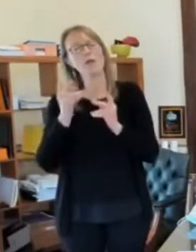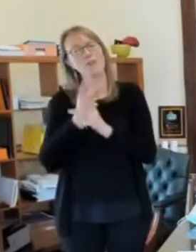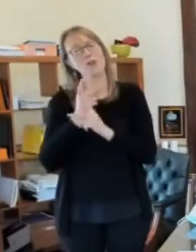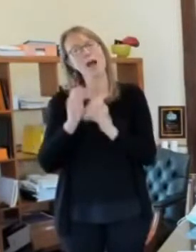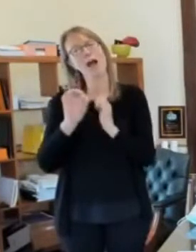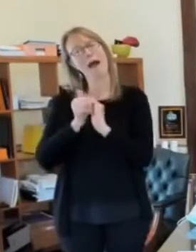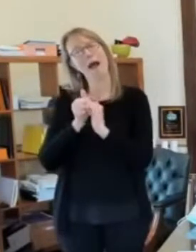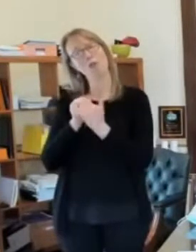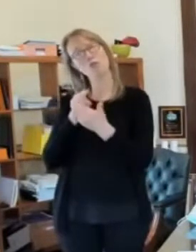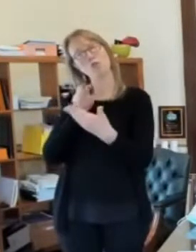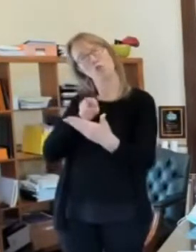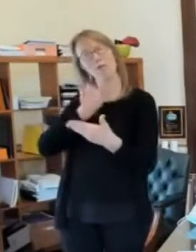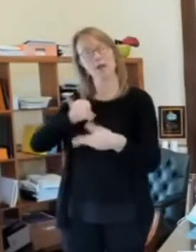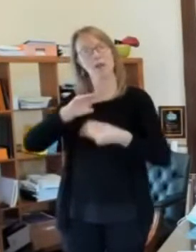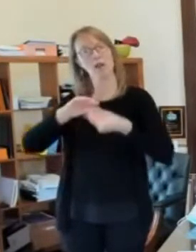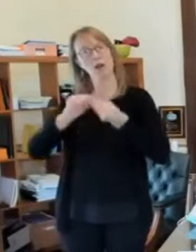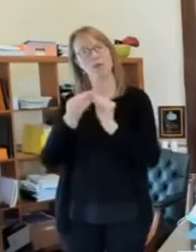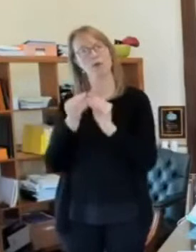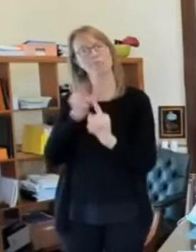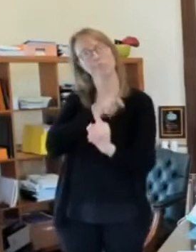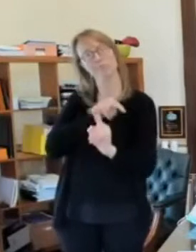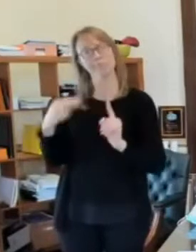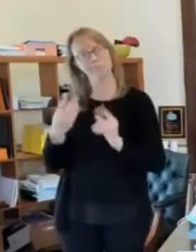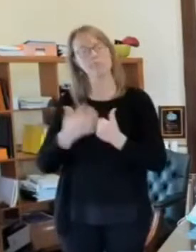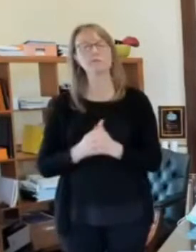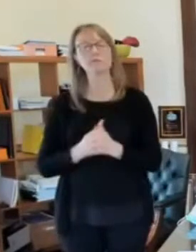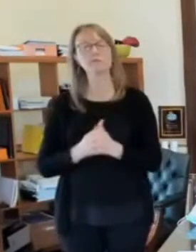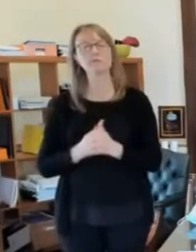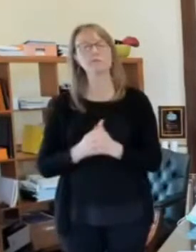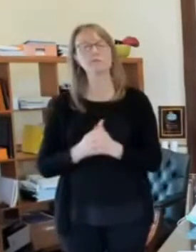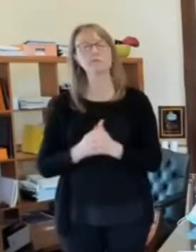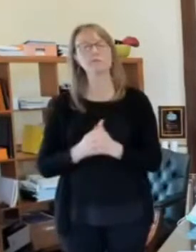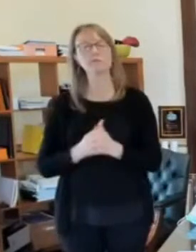the hospital. For those of you who watch regularly, you know,